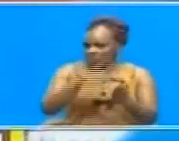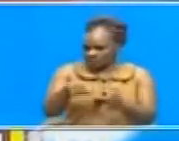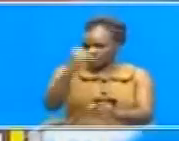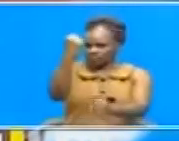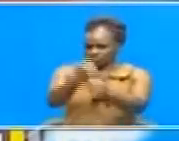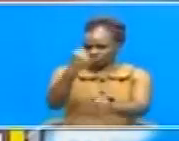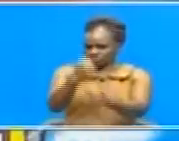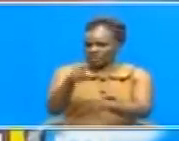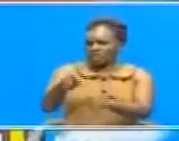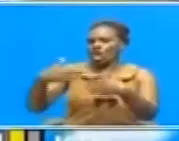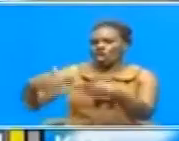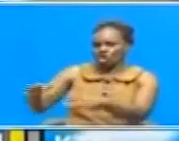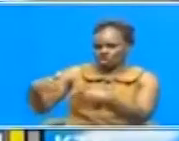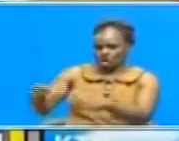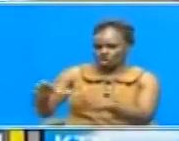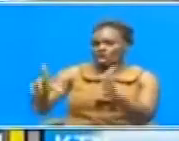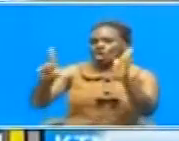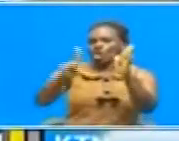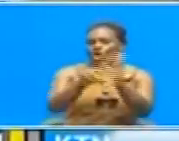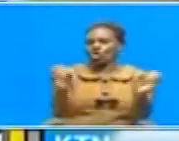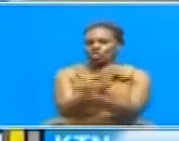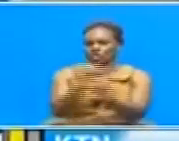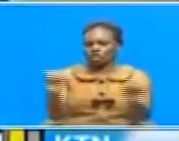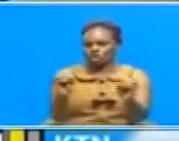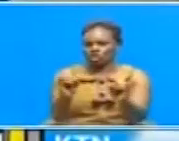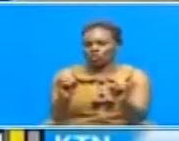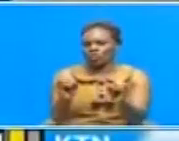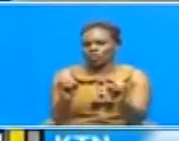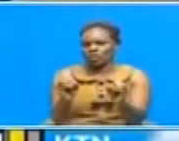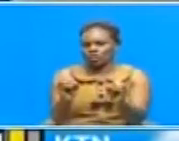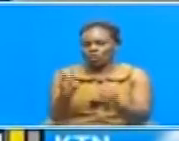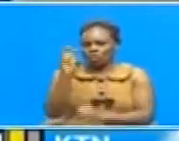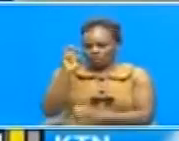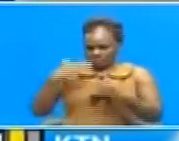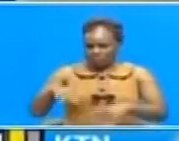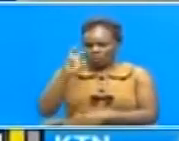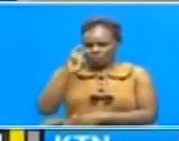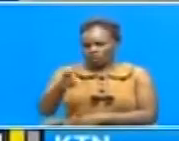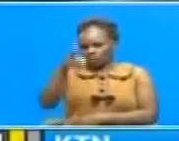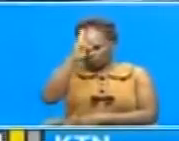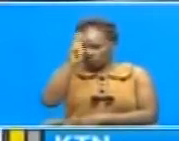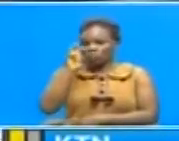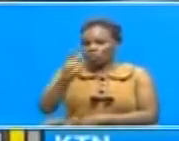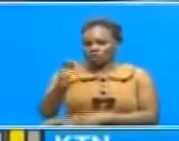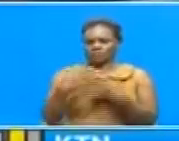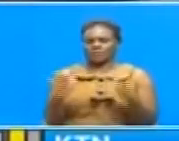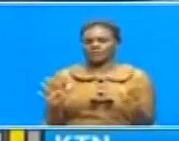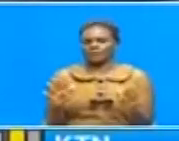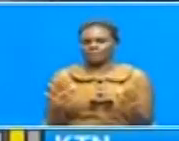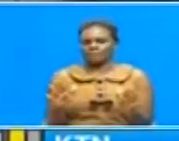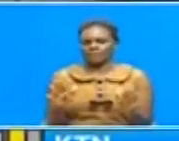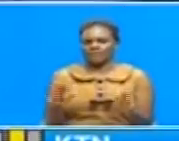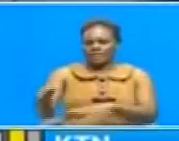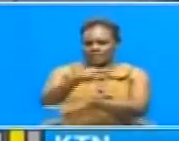crackdown amounts to lawlessness and loss of massive investments under the watch of law enforcement agencies. The